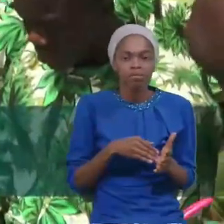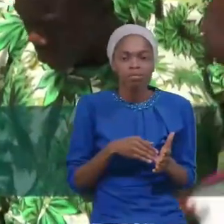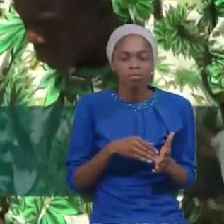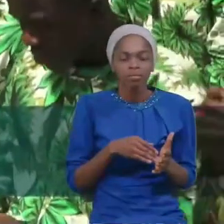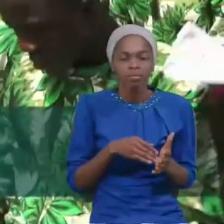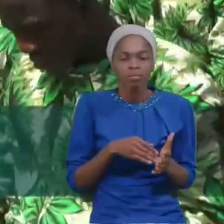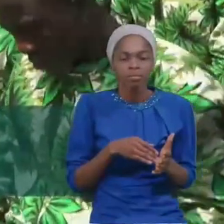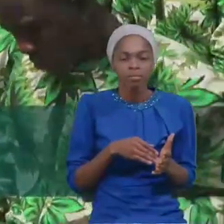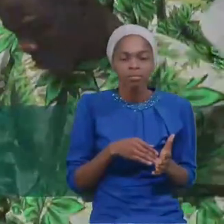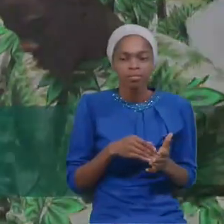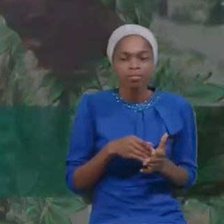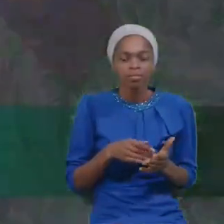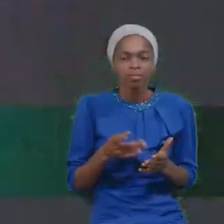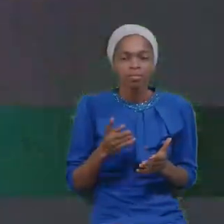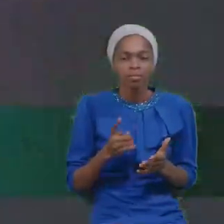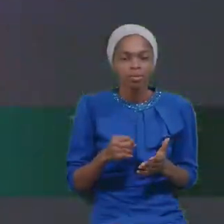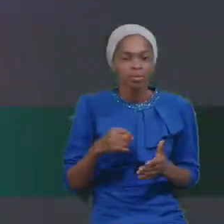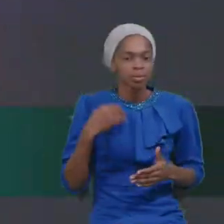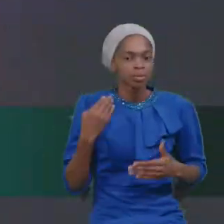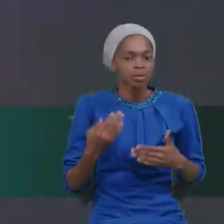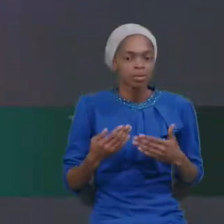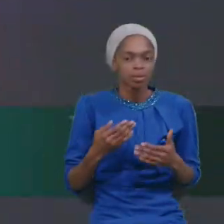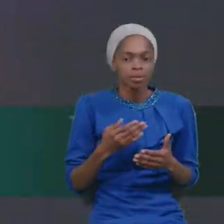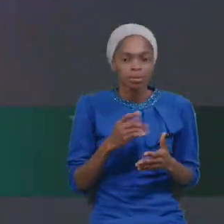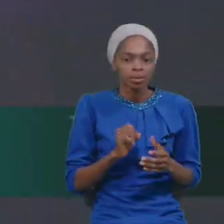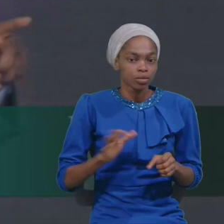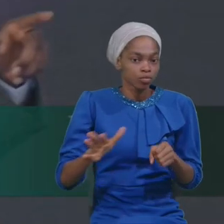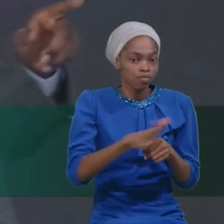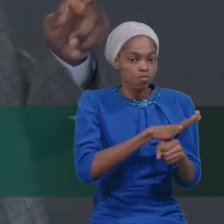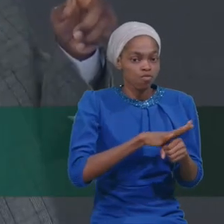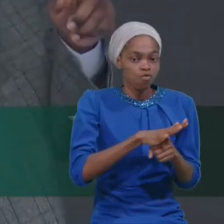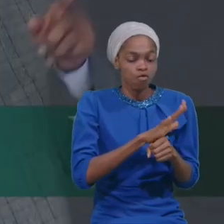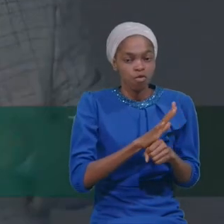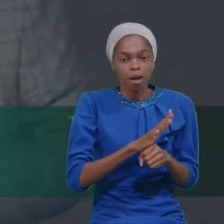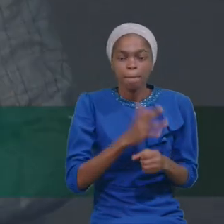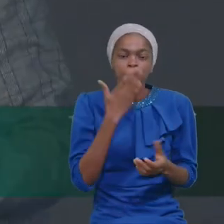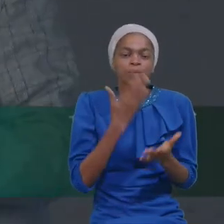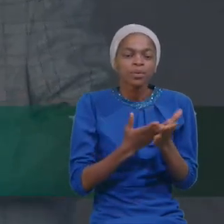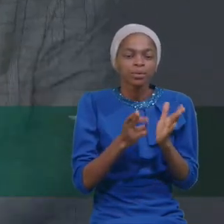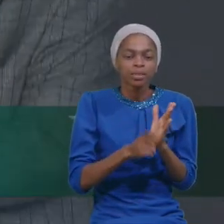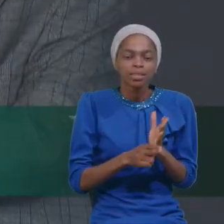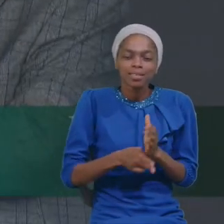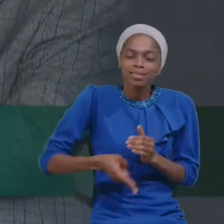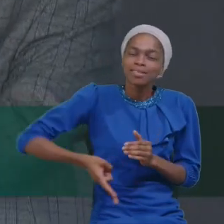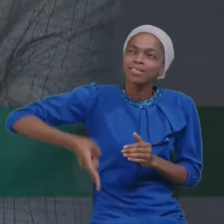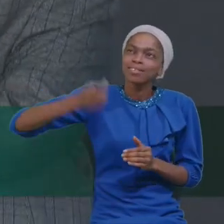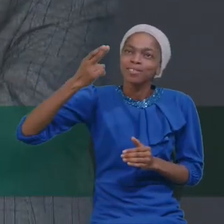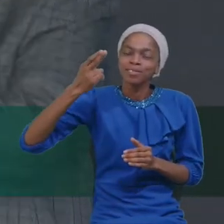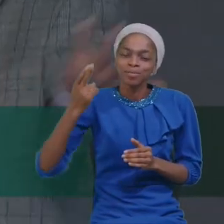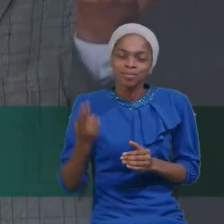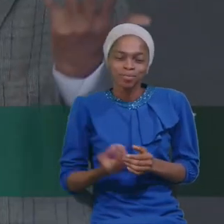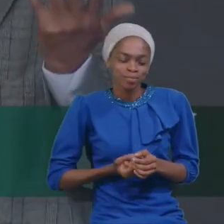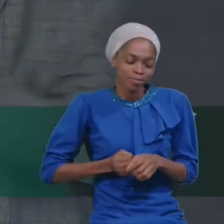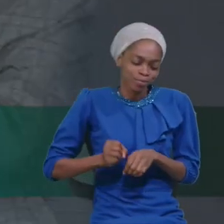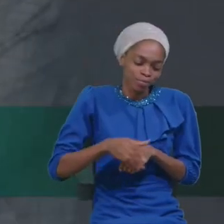joy of having power. The joy of progress. And the joy of just being